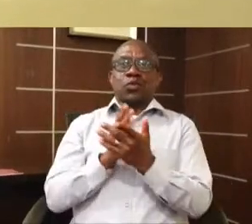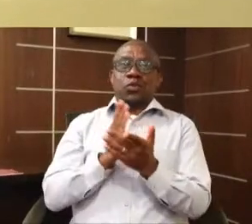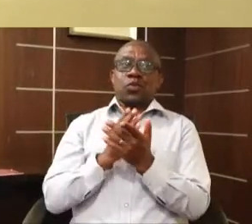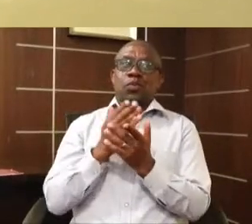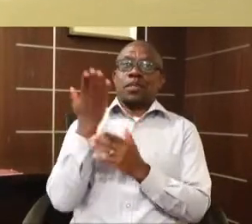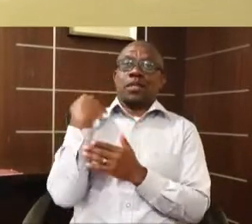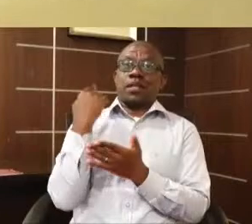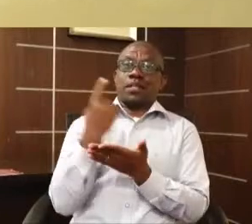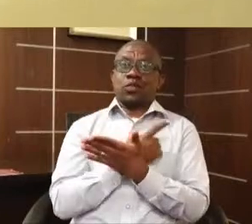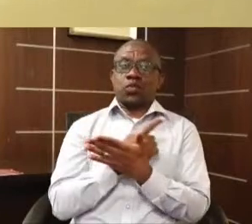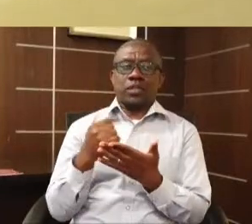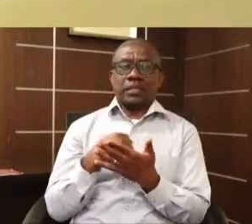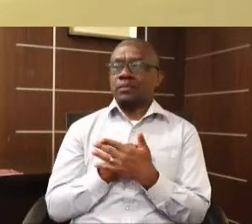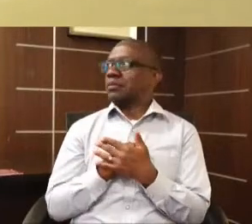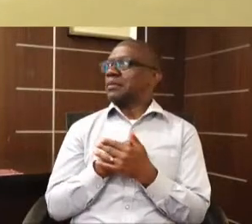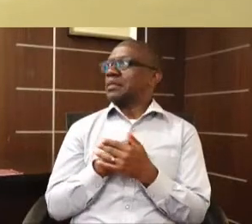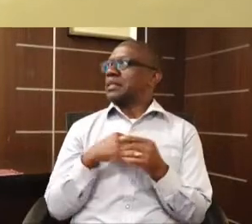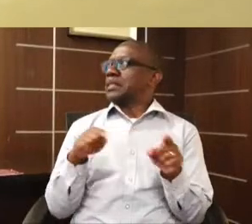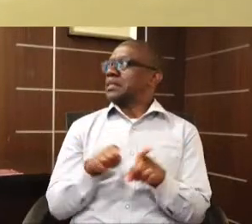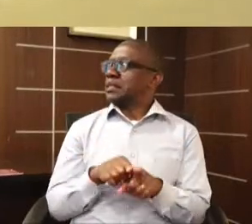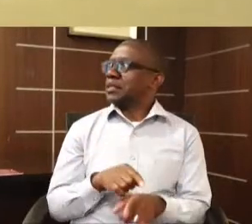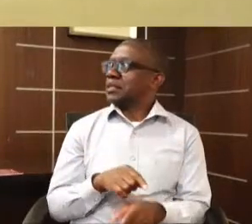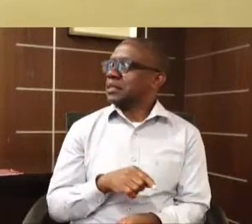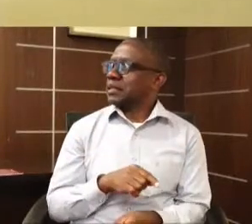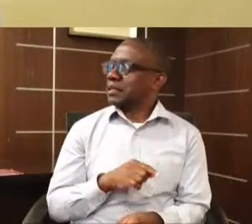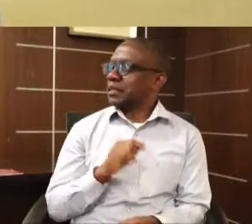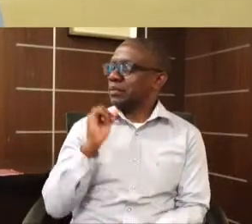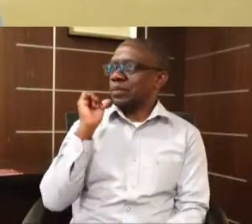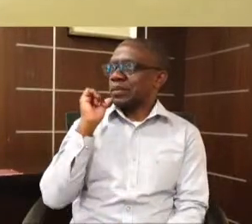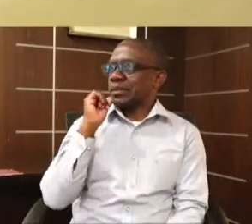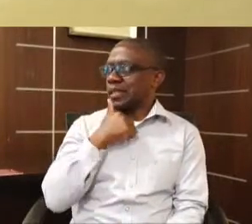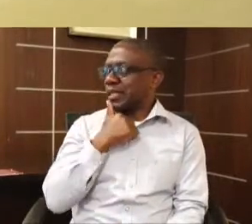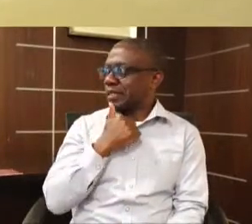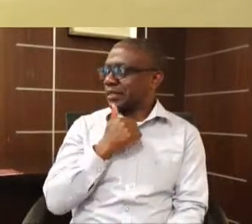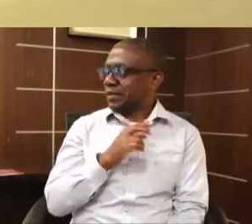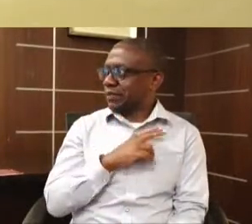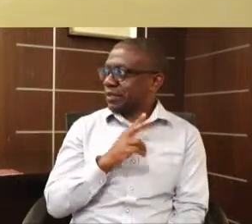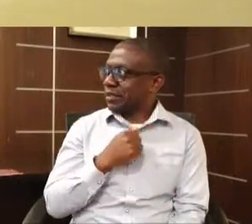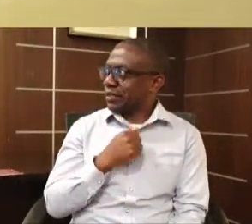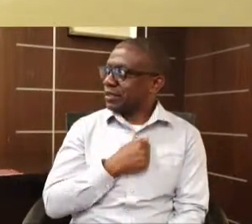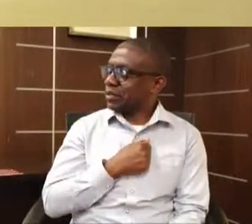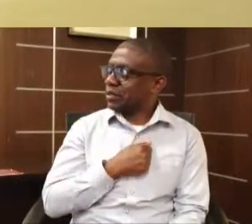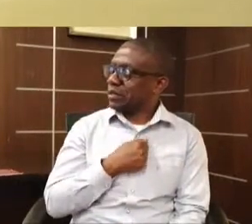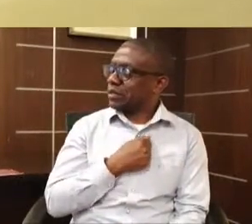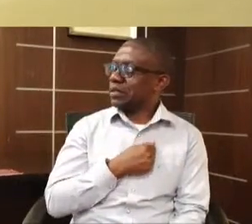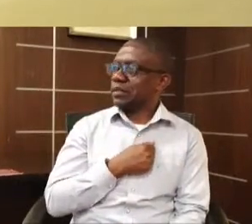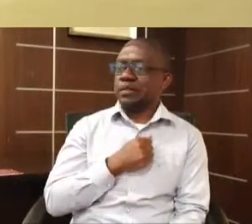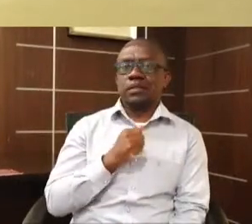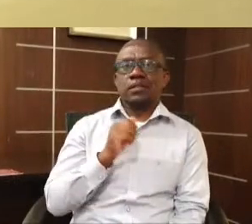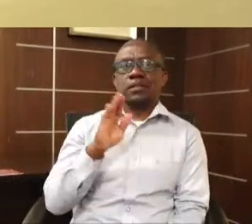week and I carried some. Okay, you'll do so next time.